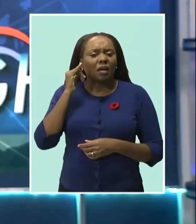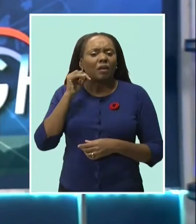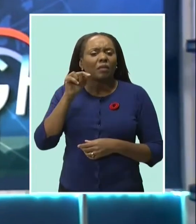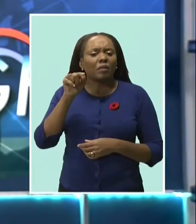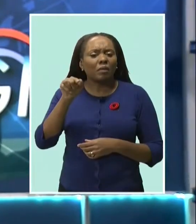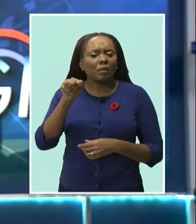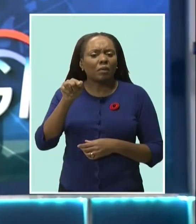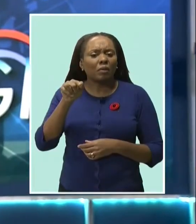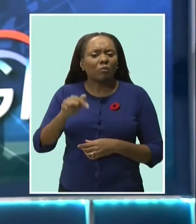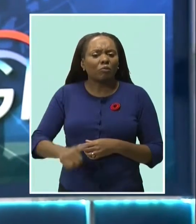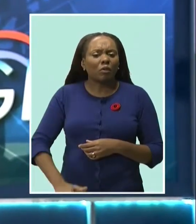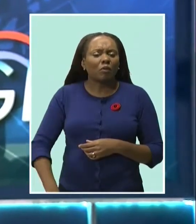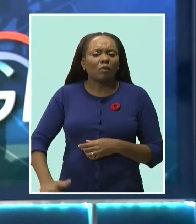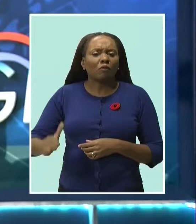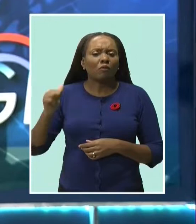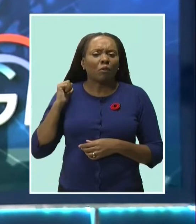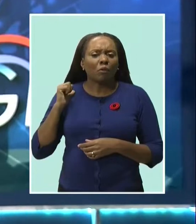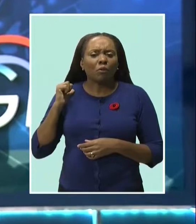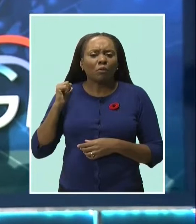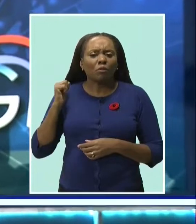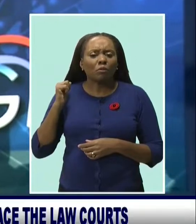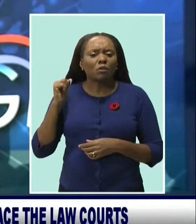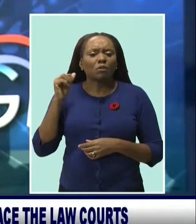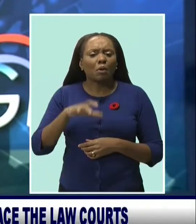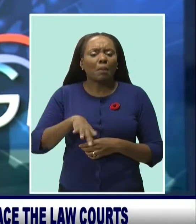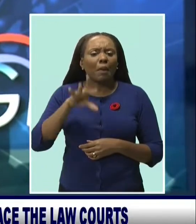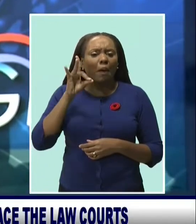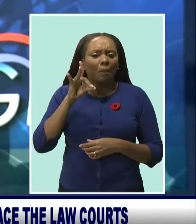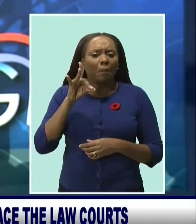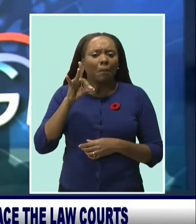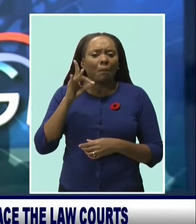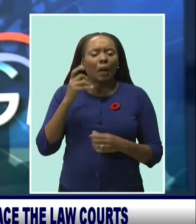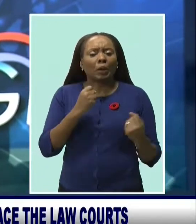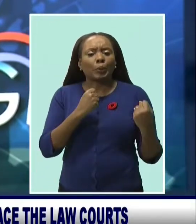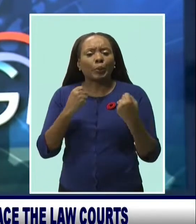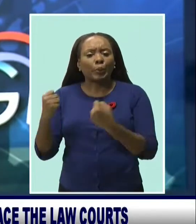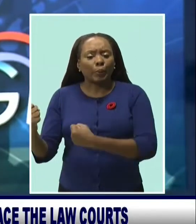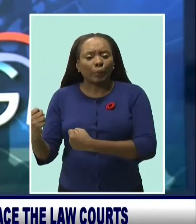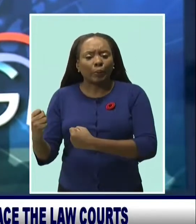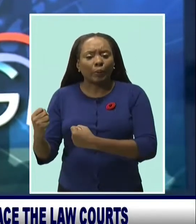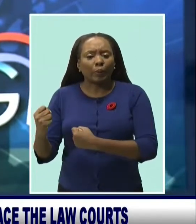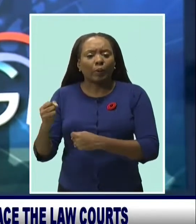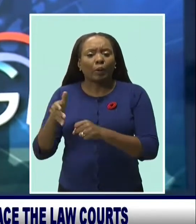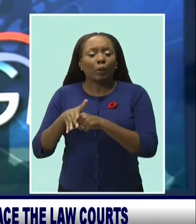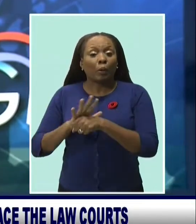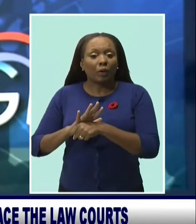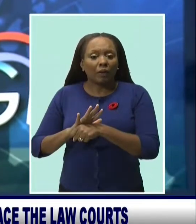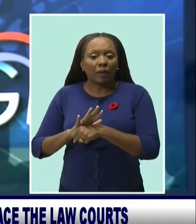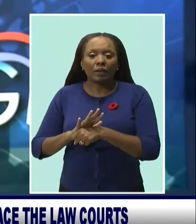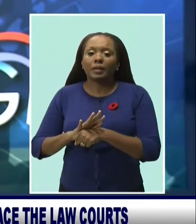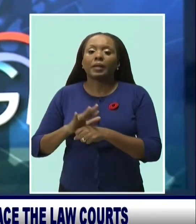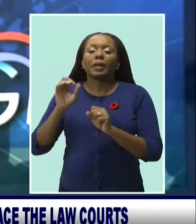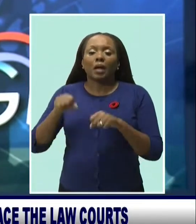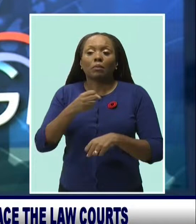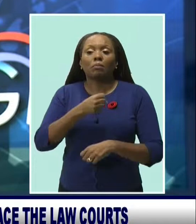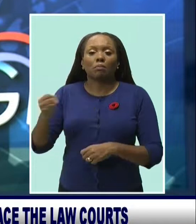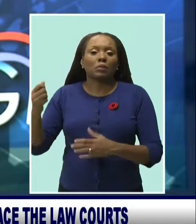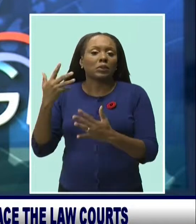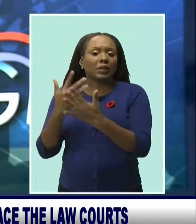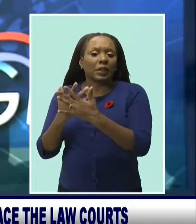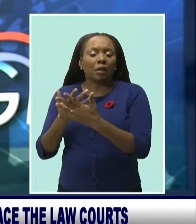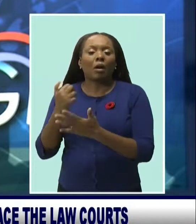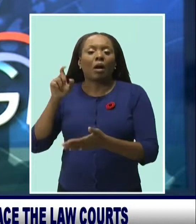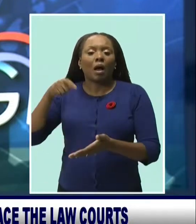health officials can find themselves before the law courts, fined or imprisoned. That's the word tonight from Attorney General